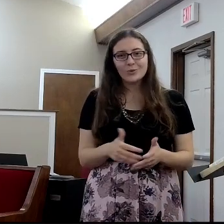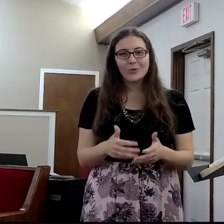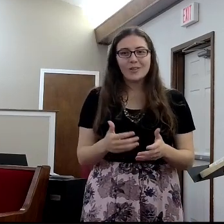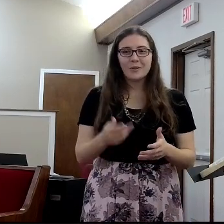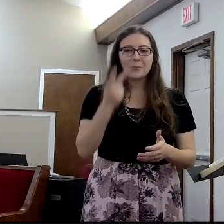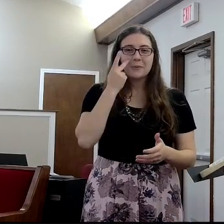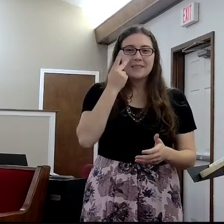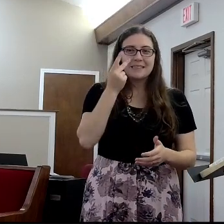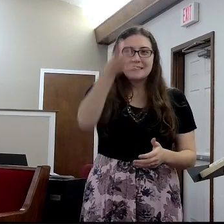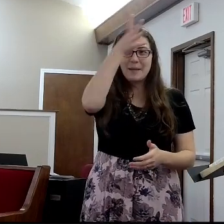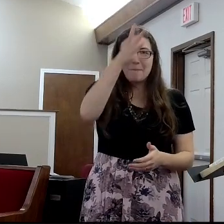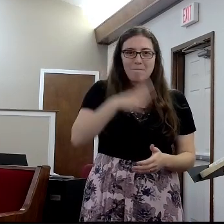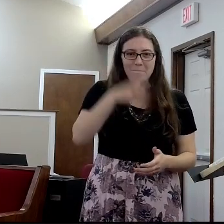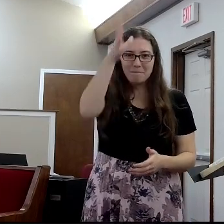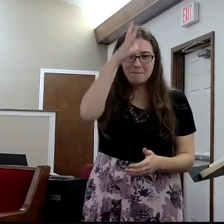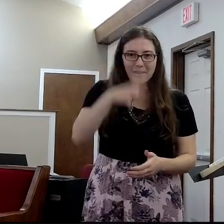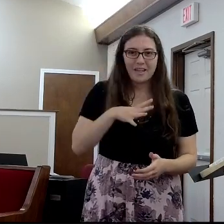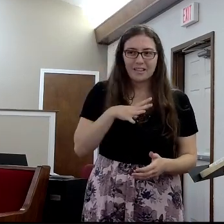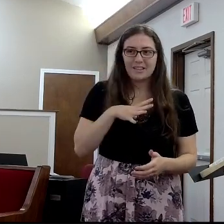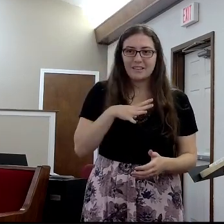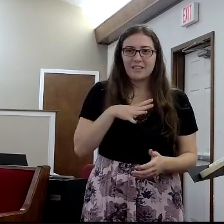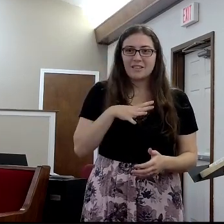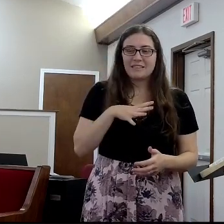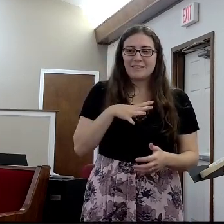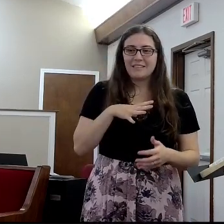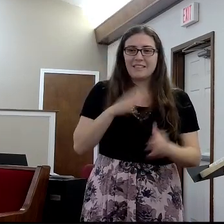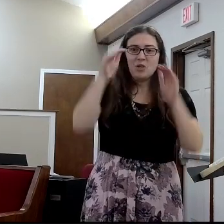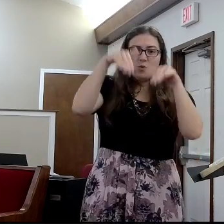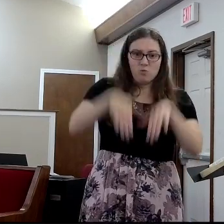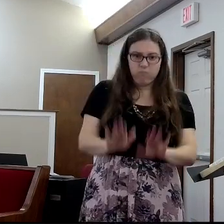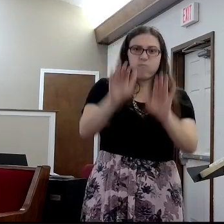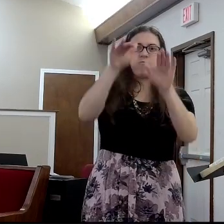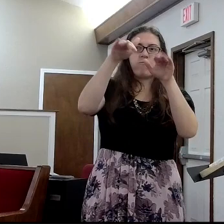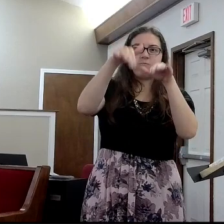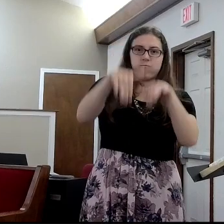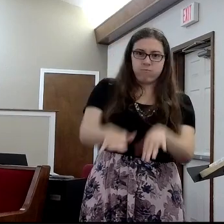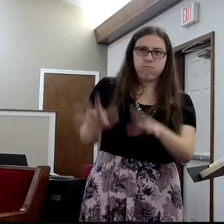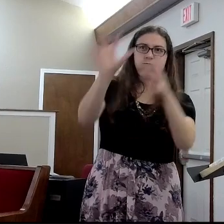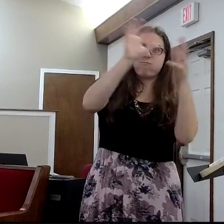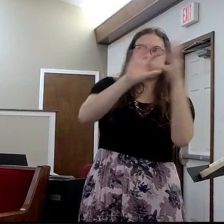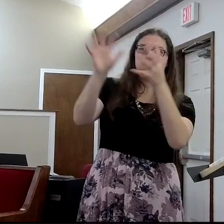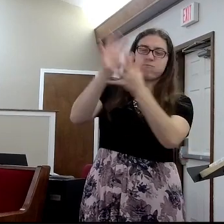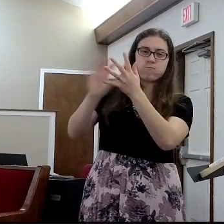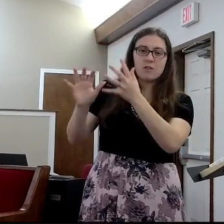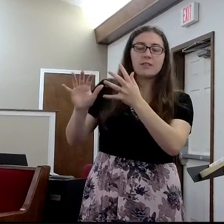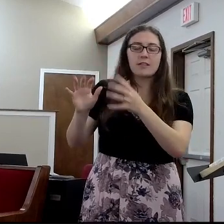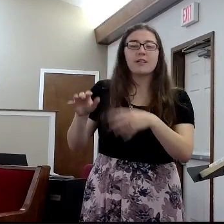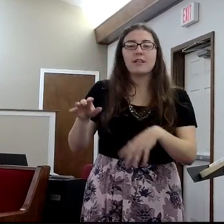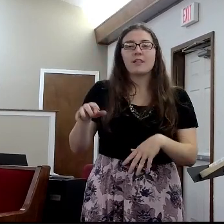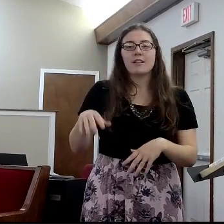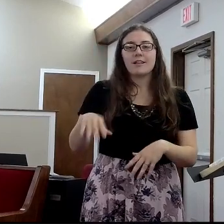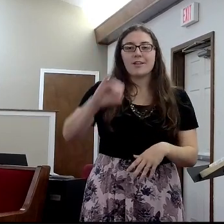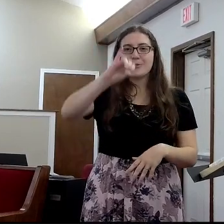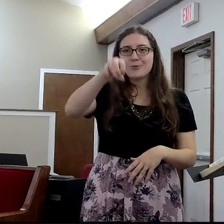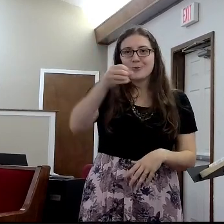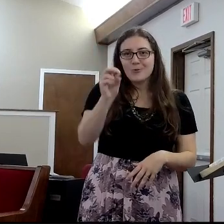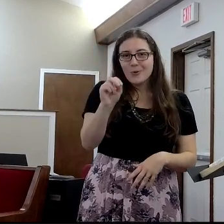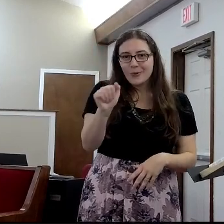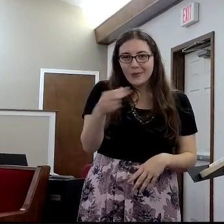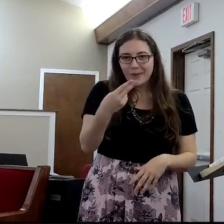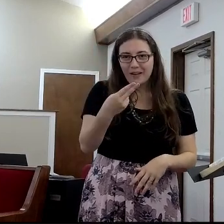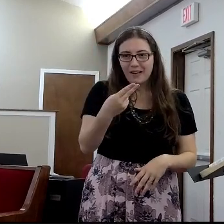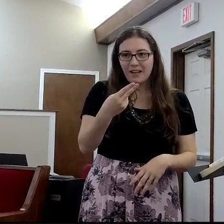fast asleep. So there's these grown men, seemingly, on the ship, right? And there's a storm like they had never seen